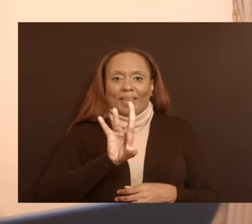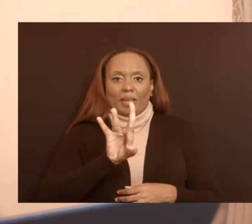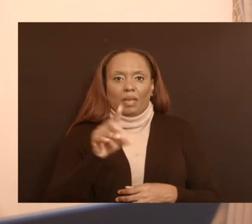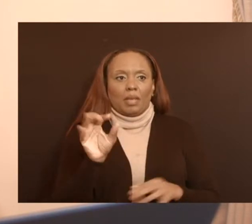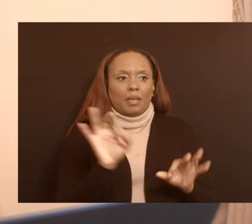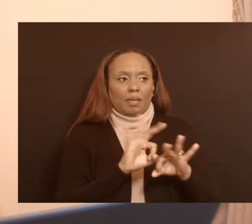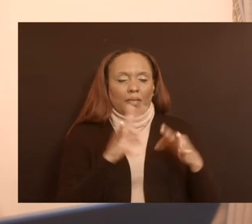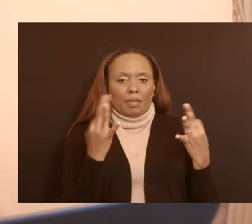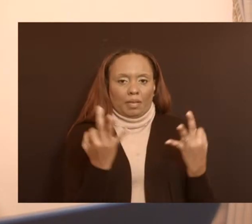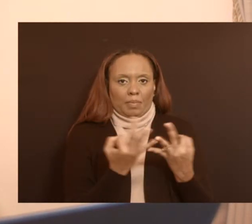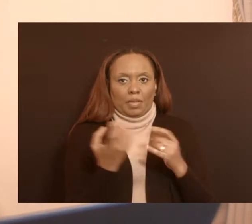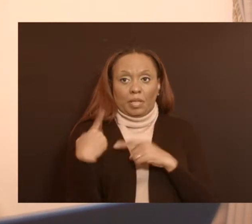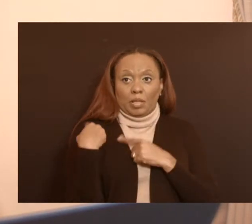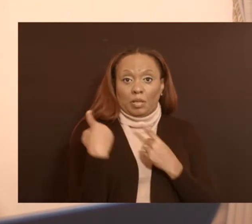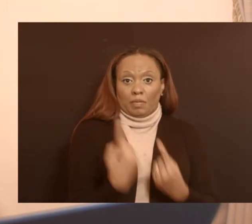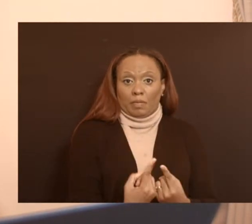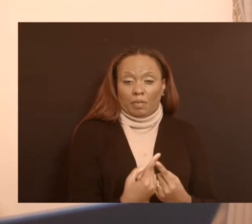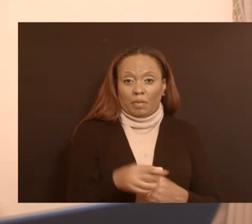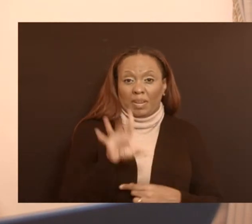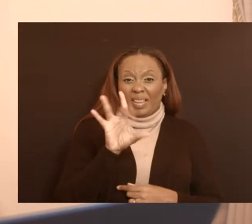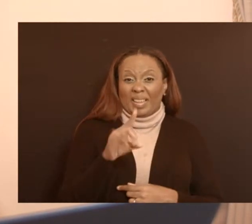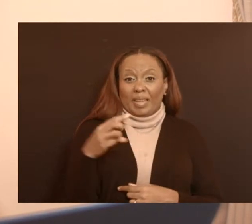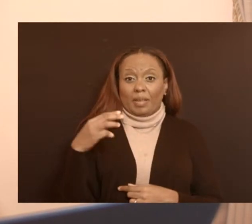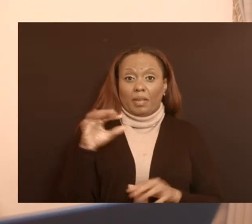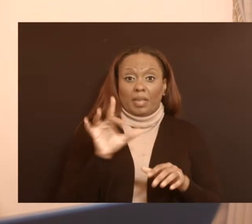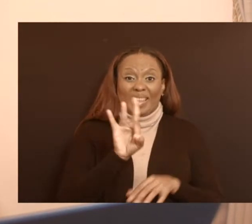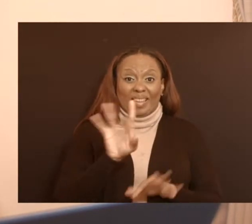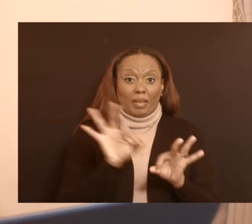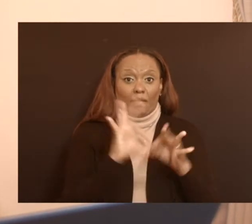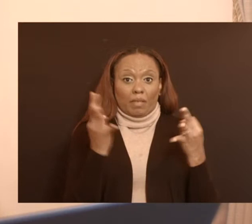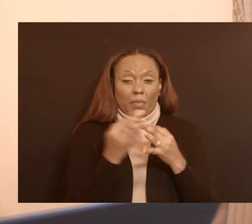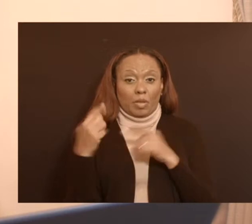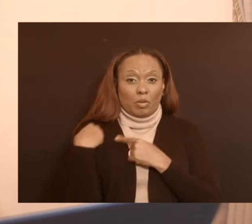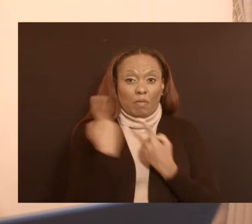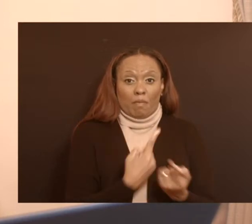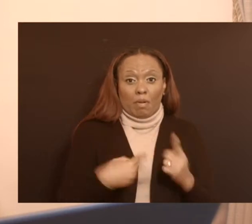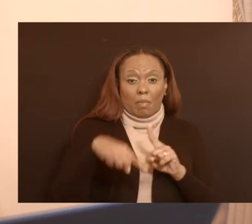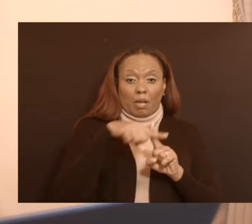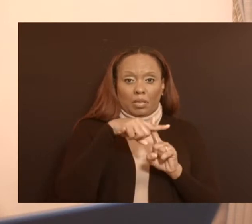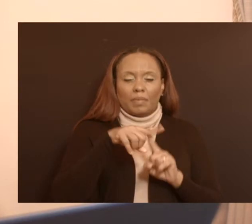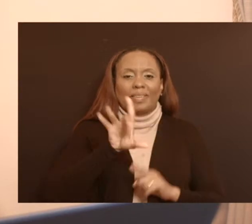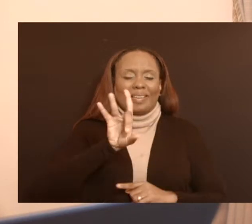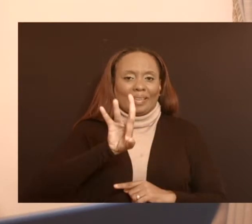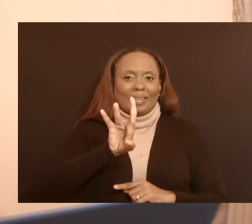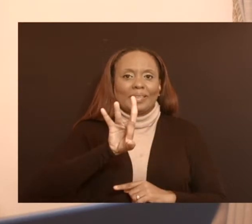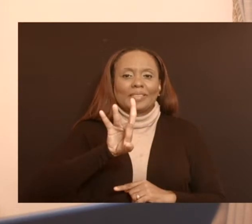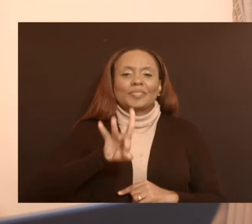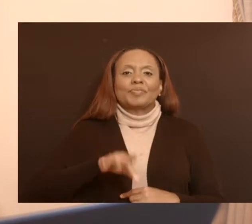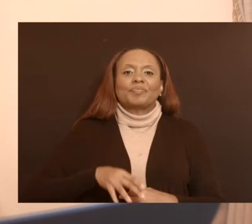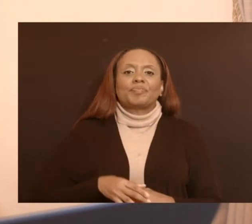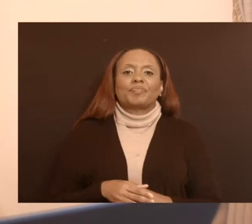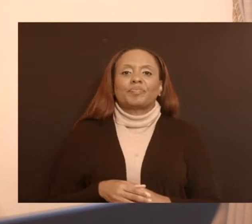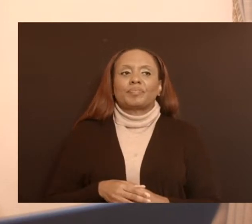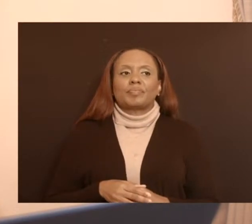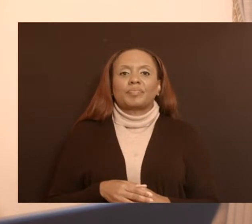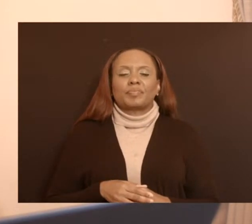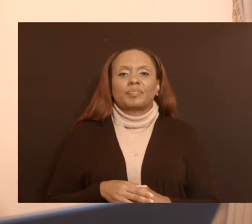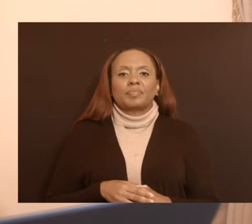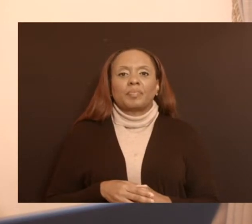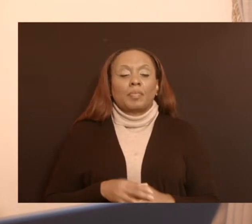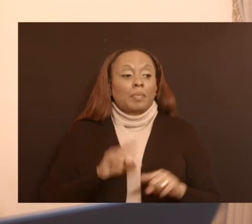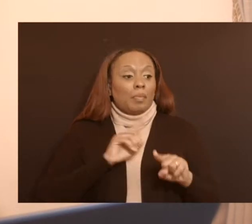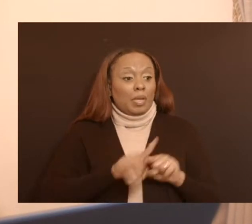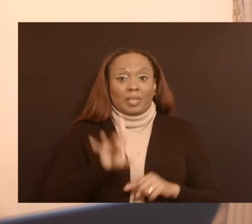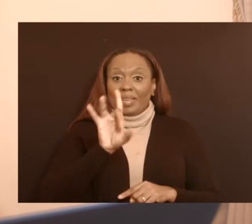or 8 so far, 8 positives, but those positives have